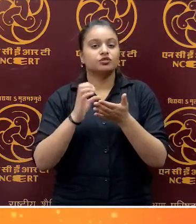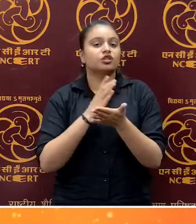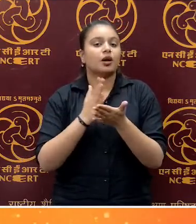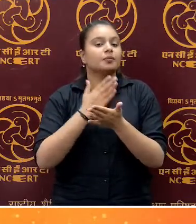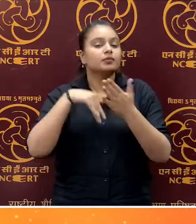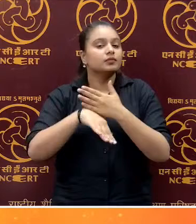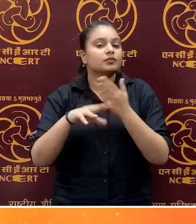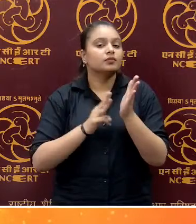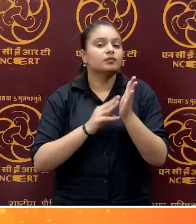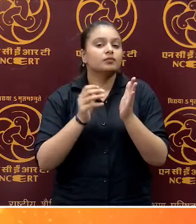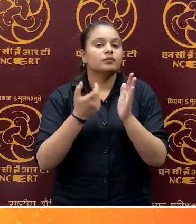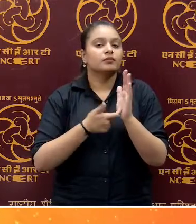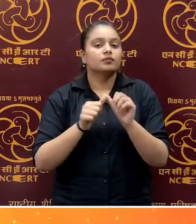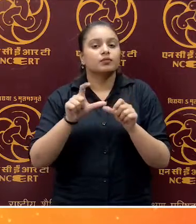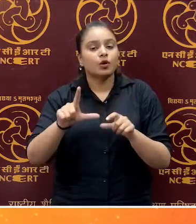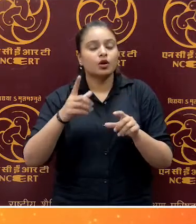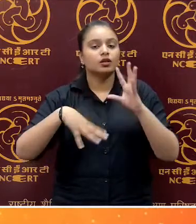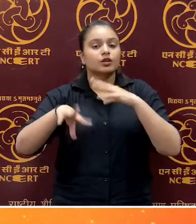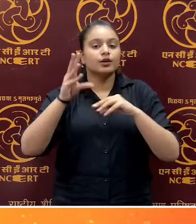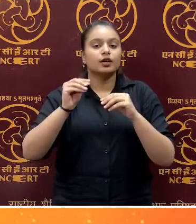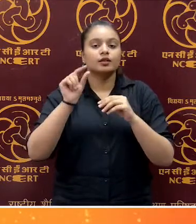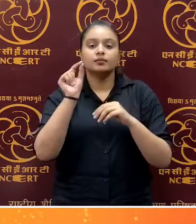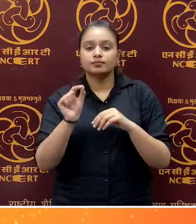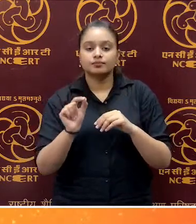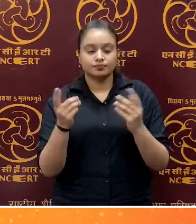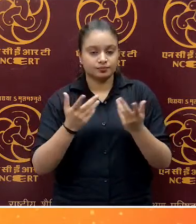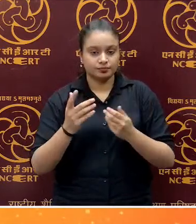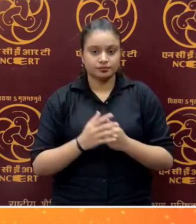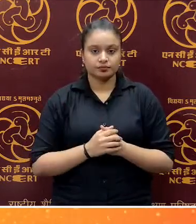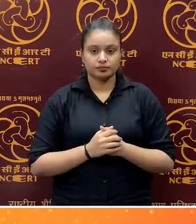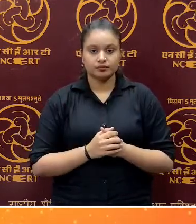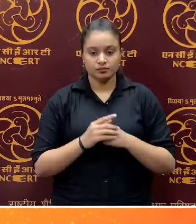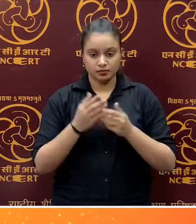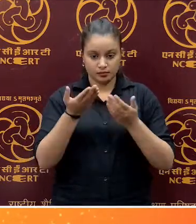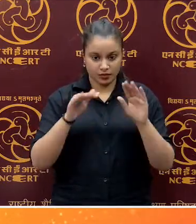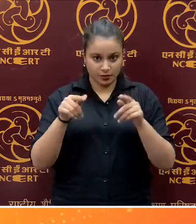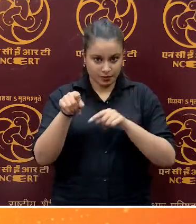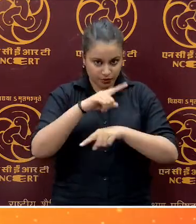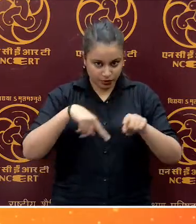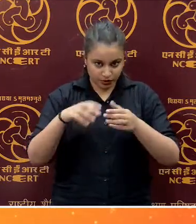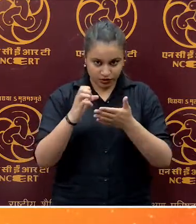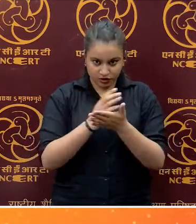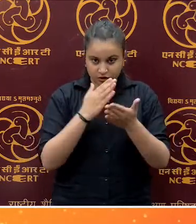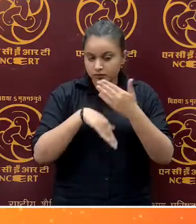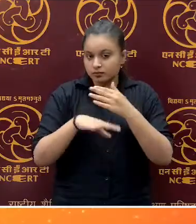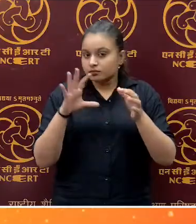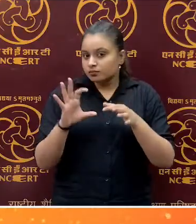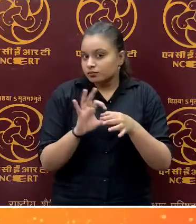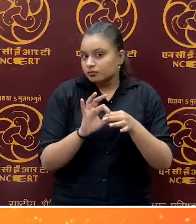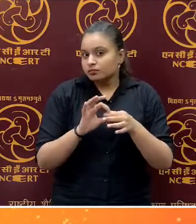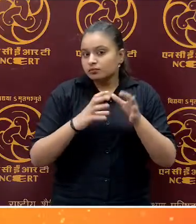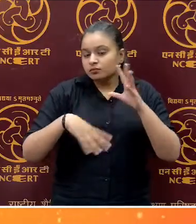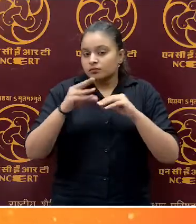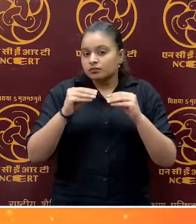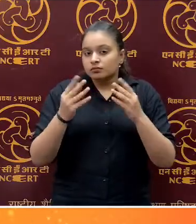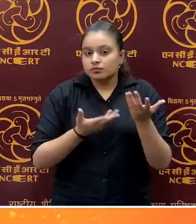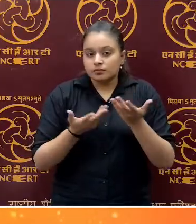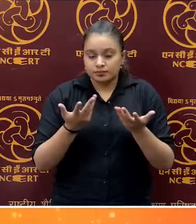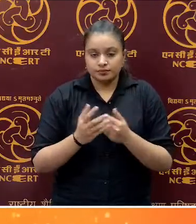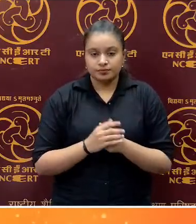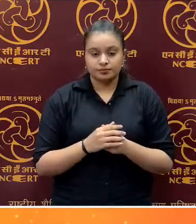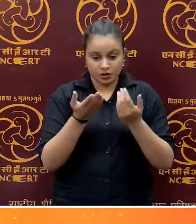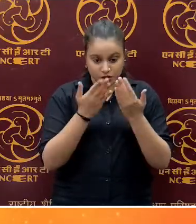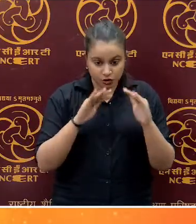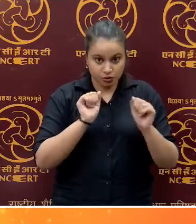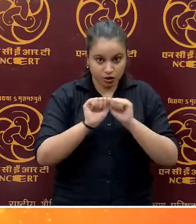what is the learning outcome here? The learning outcome, dear viewers, for this chapter is the significance, making the